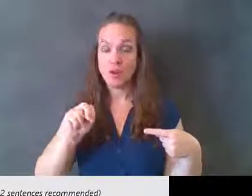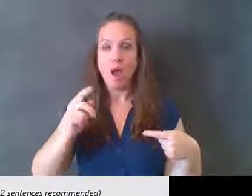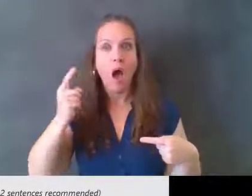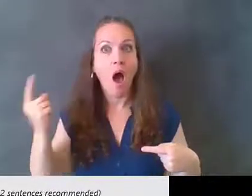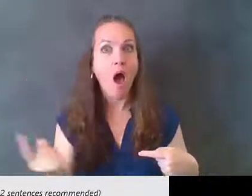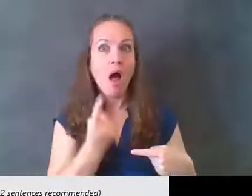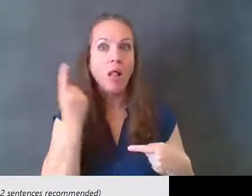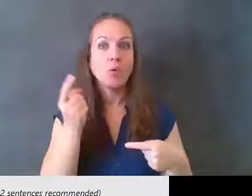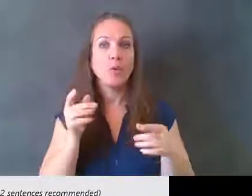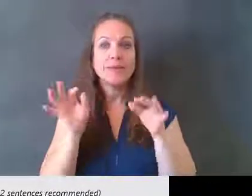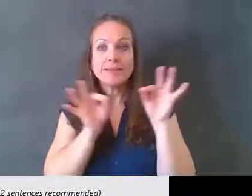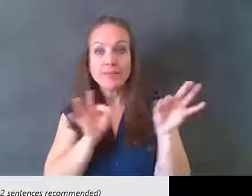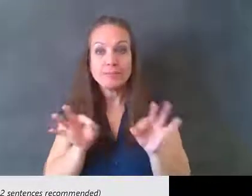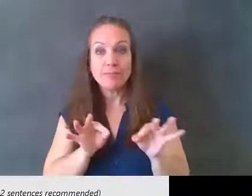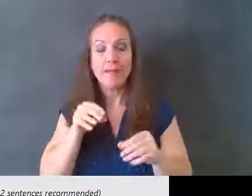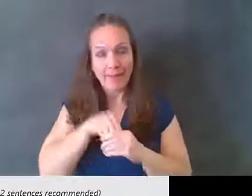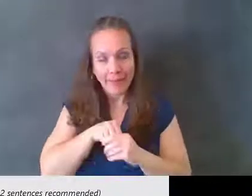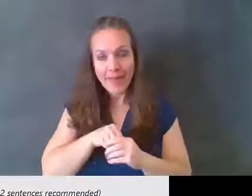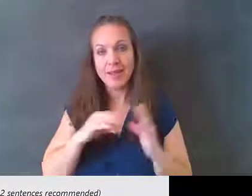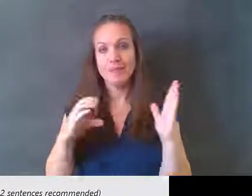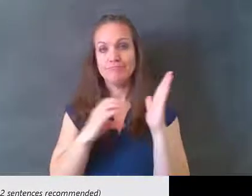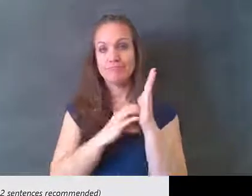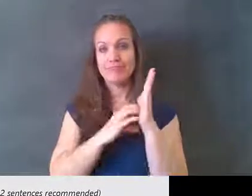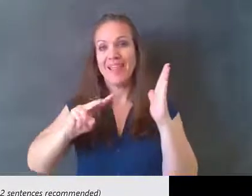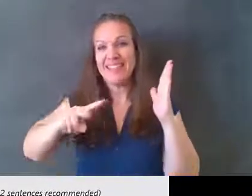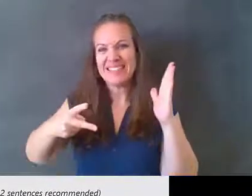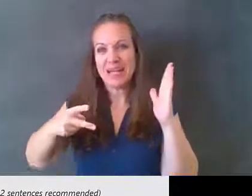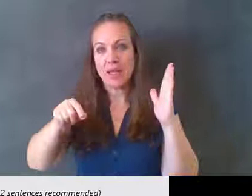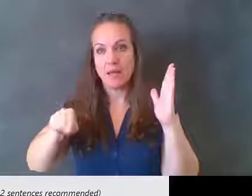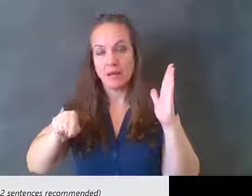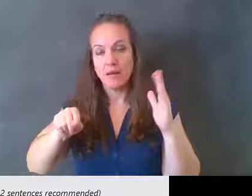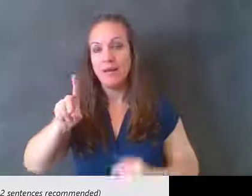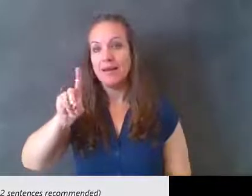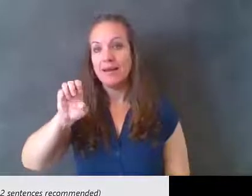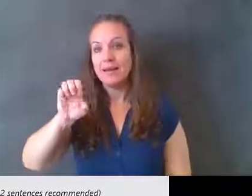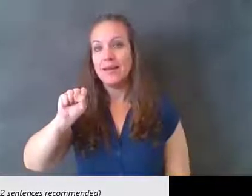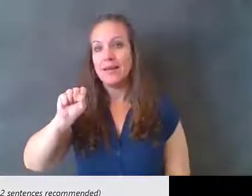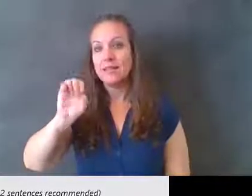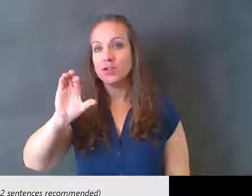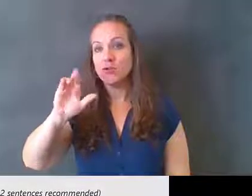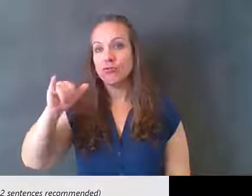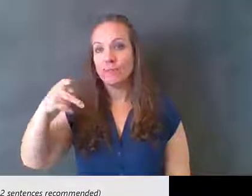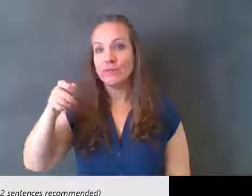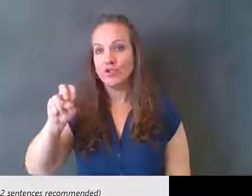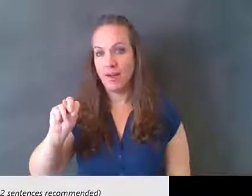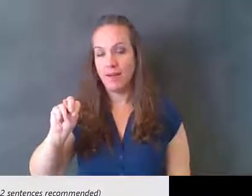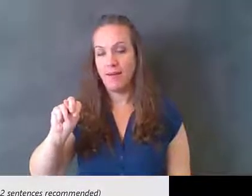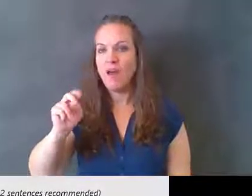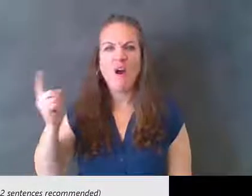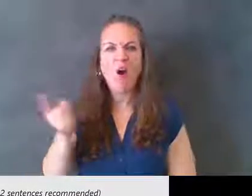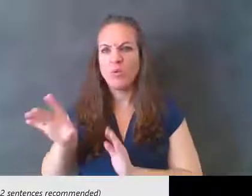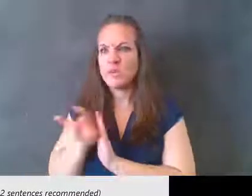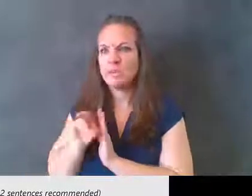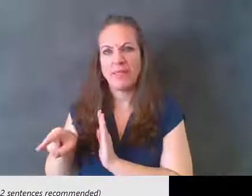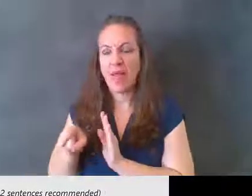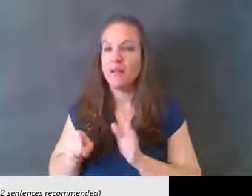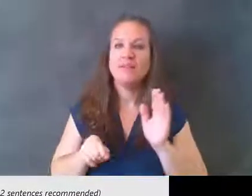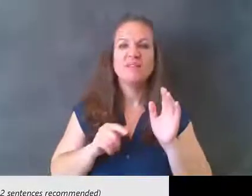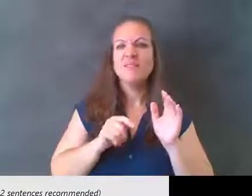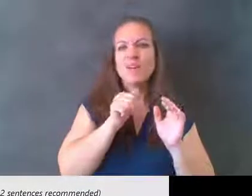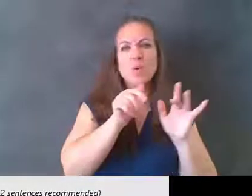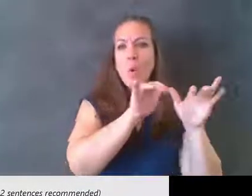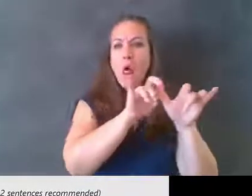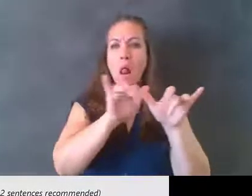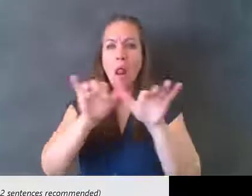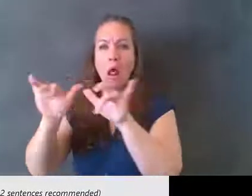description field if you have two titles, and that, I'm sorry, if there's two fields, always pick the description field, and that is